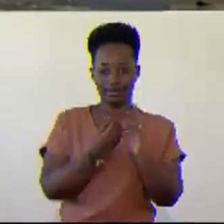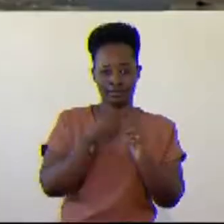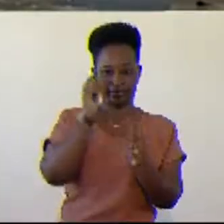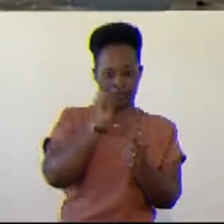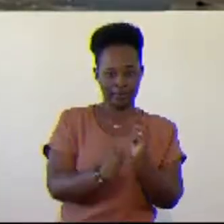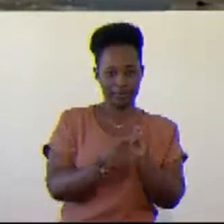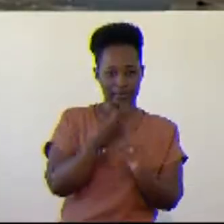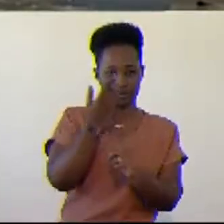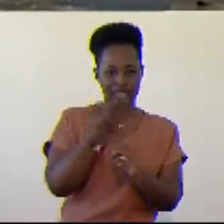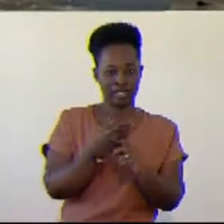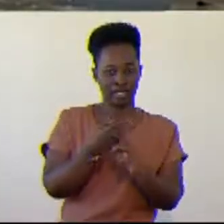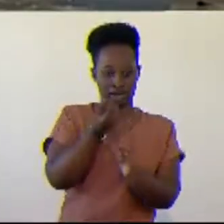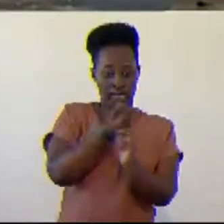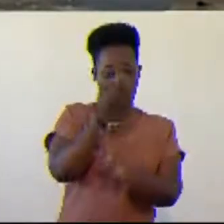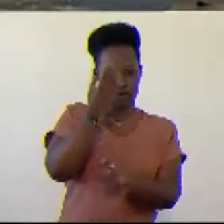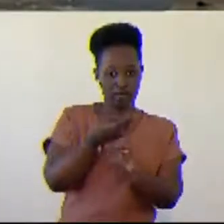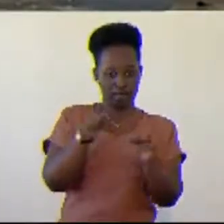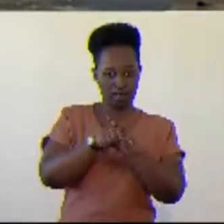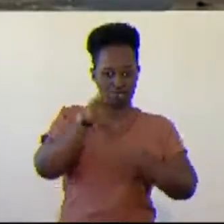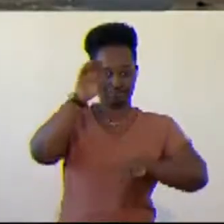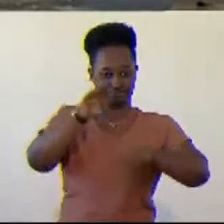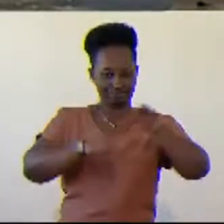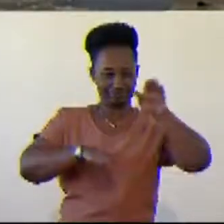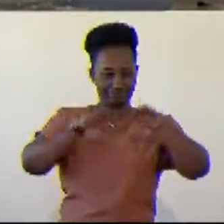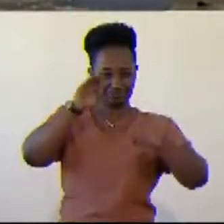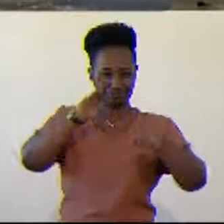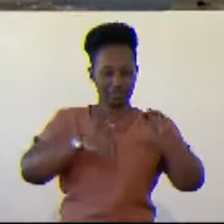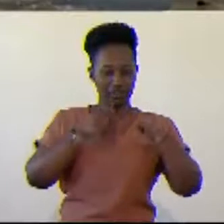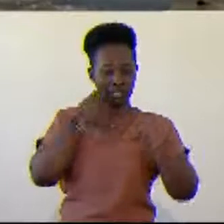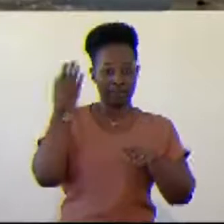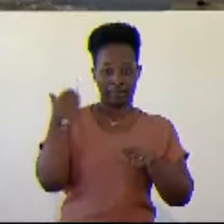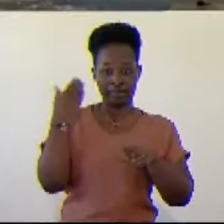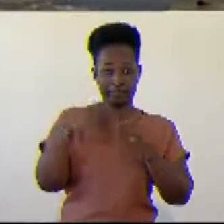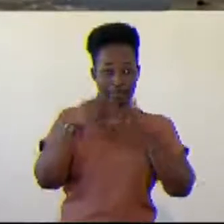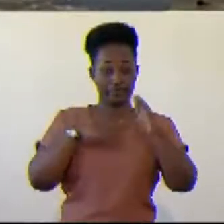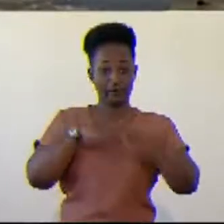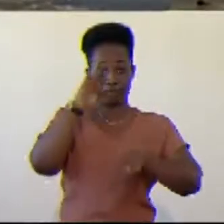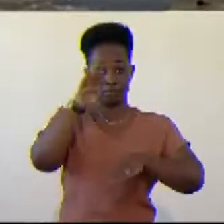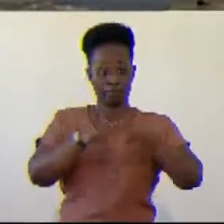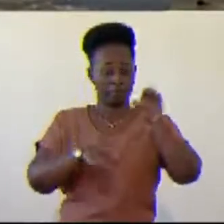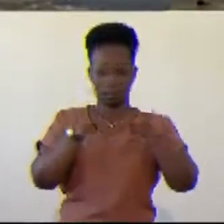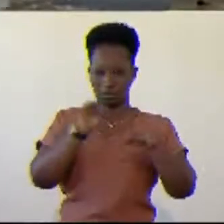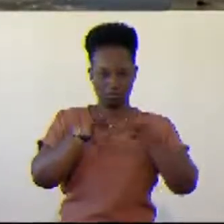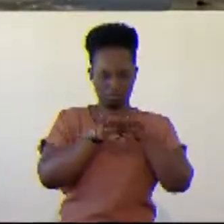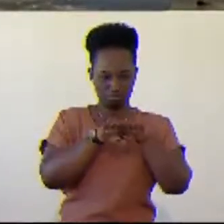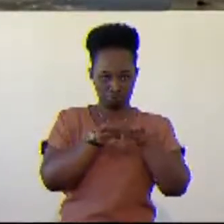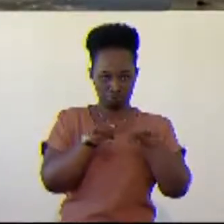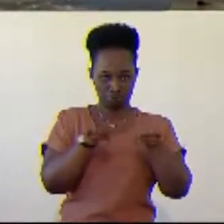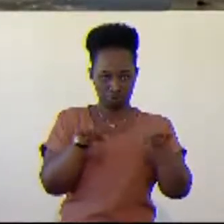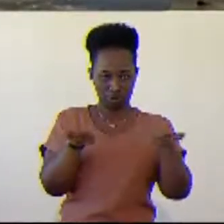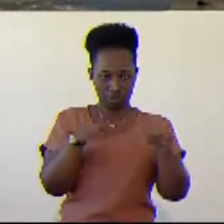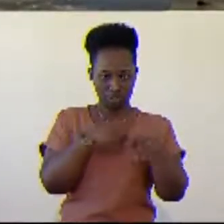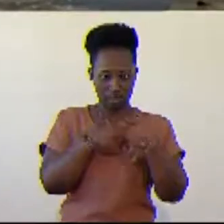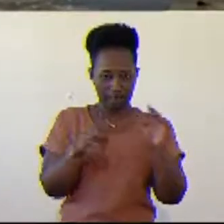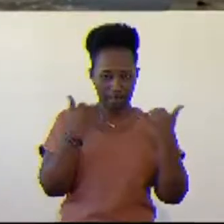was at equilibrium. Do you look at the candle? It wasn't moving. It was in equilibrium. Now, look